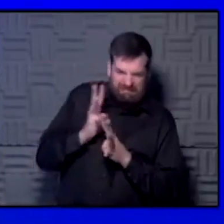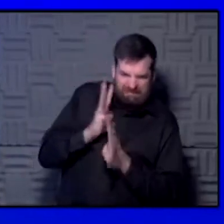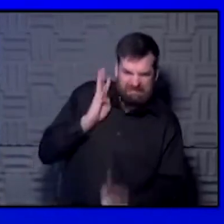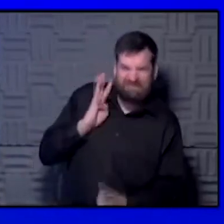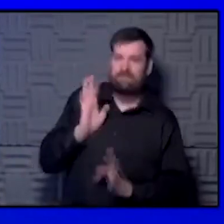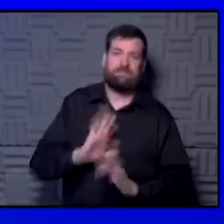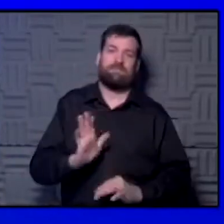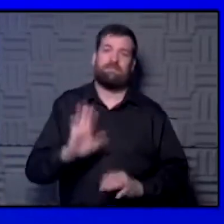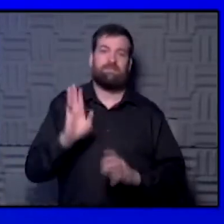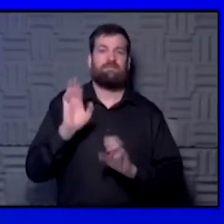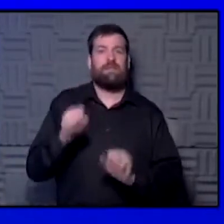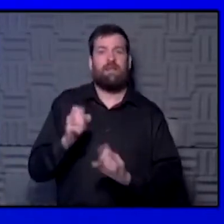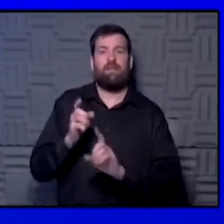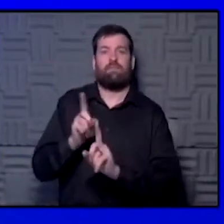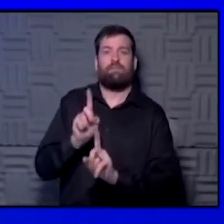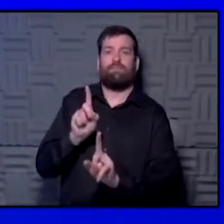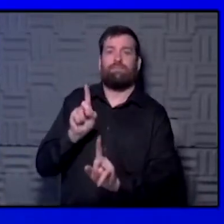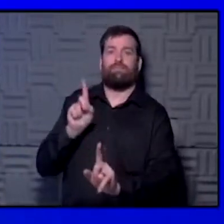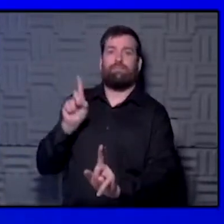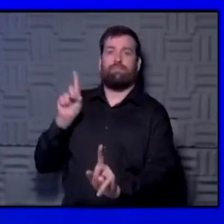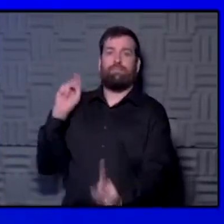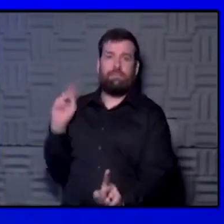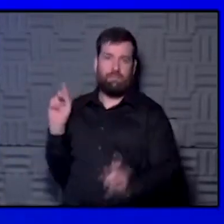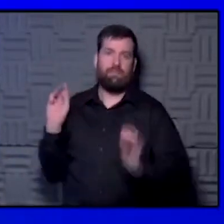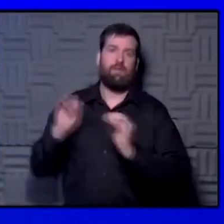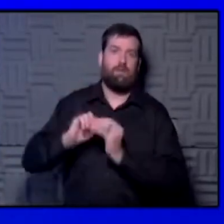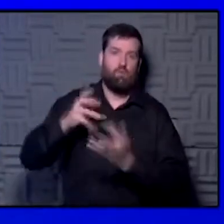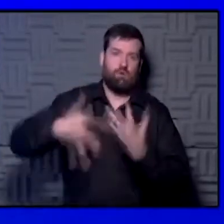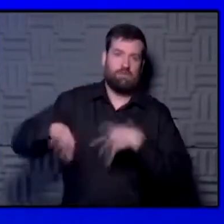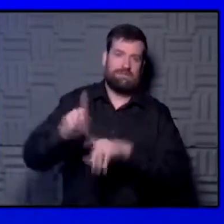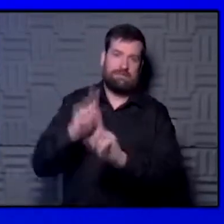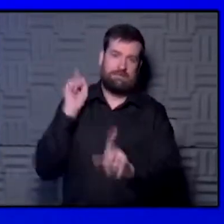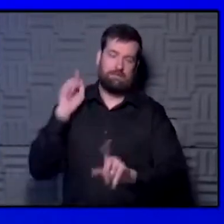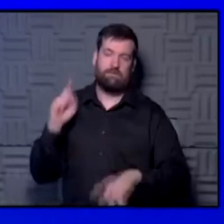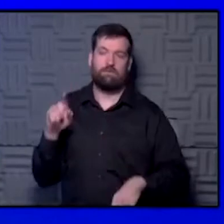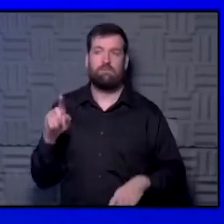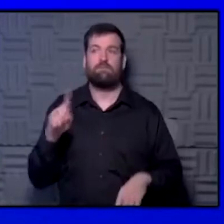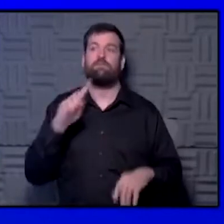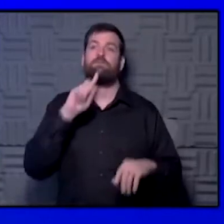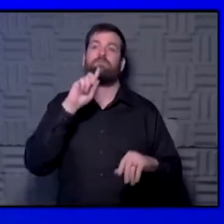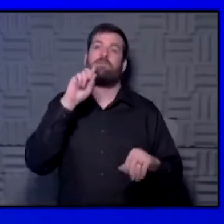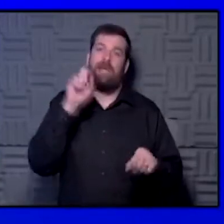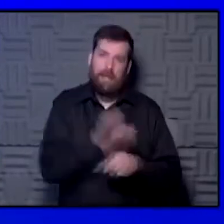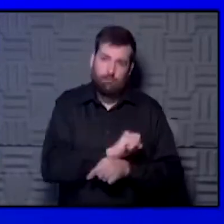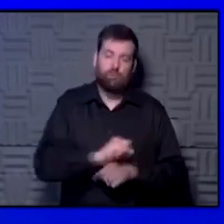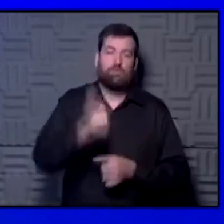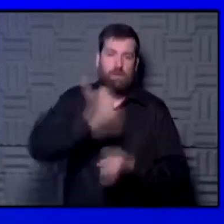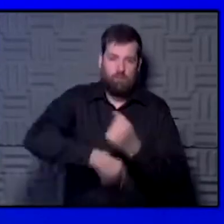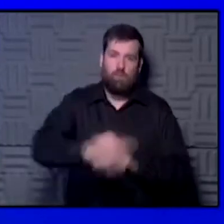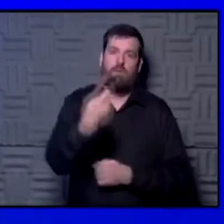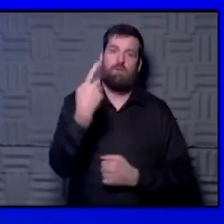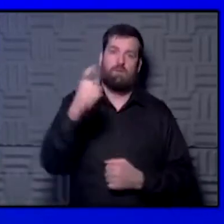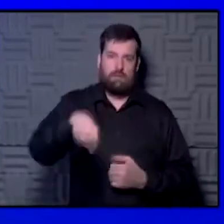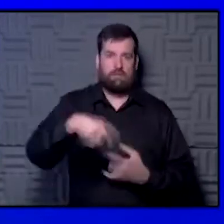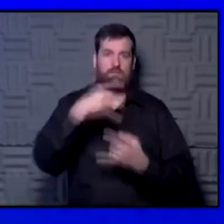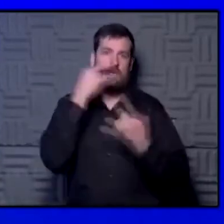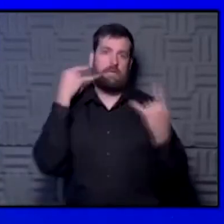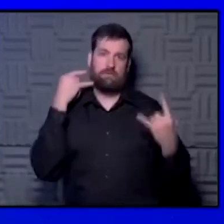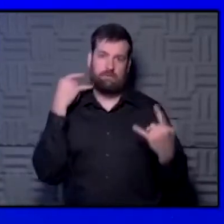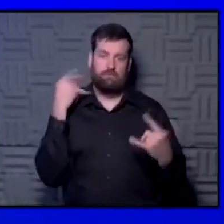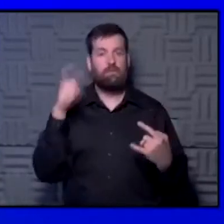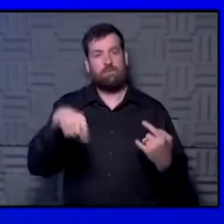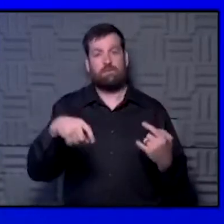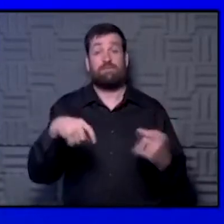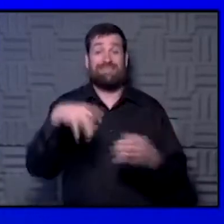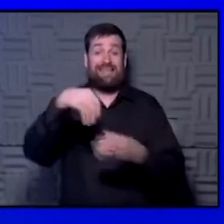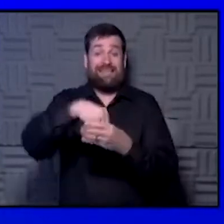together can be separated from other people. So that's the distance. Absolutely everybody needs to be wearing masks. In the